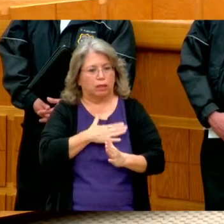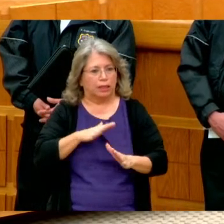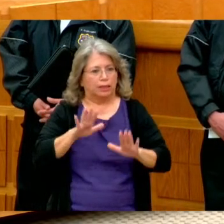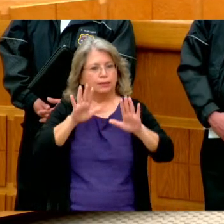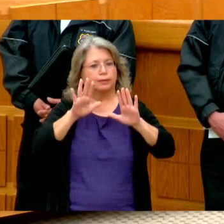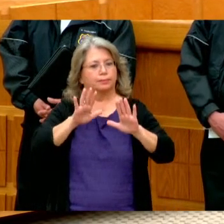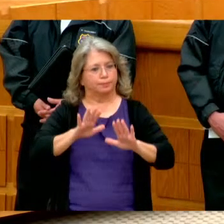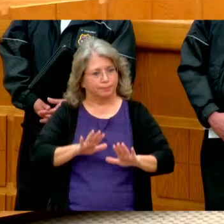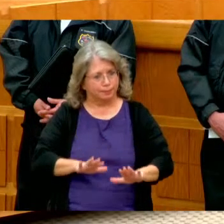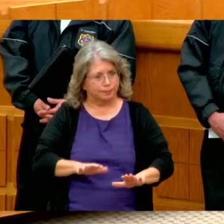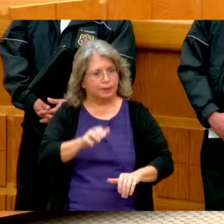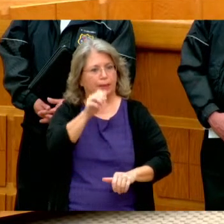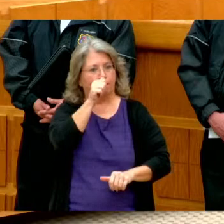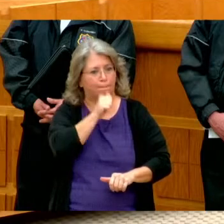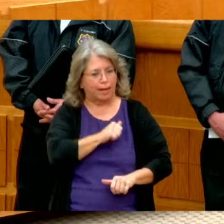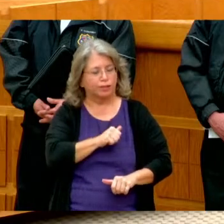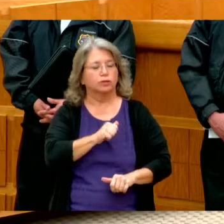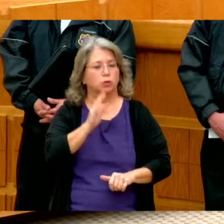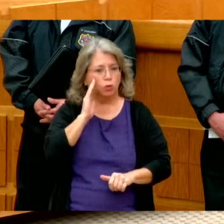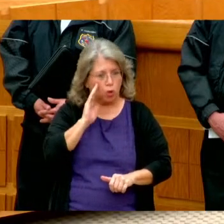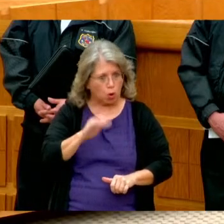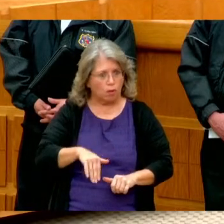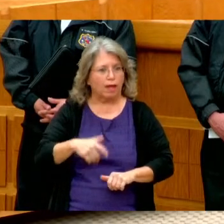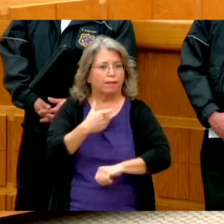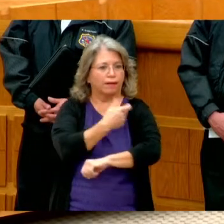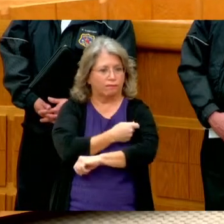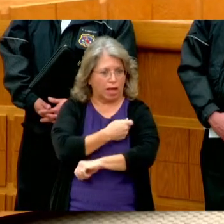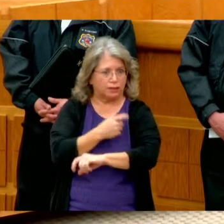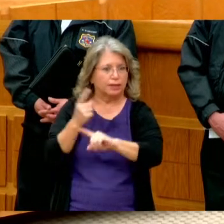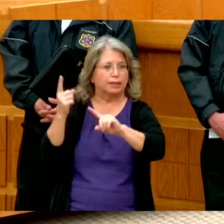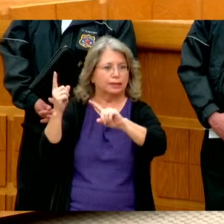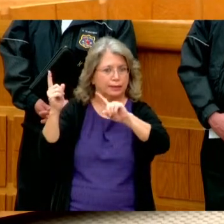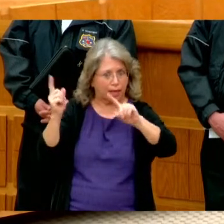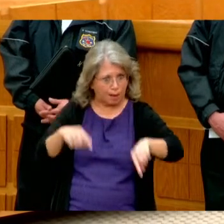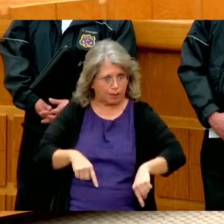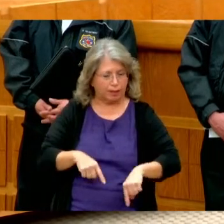right? Awesome. Yes, it is awesome.